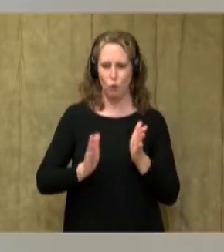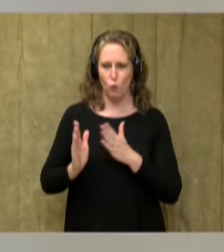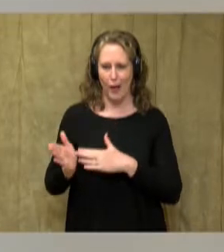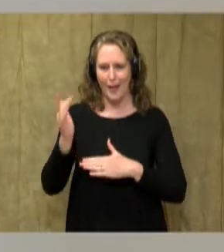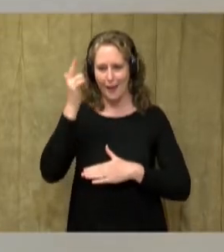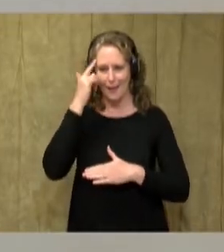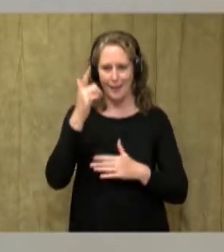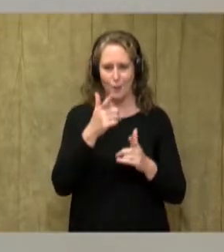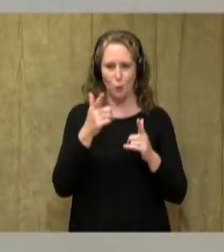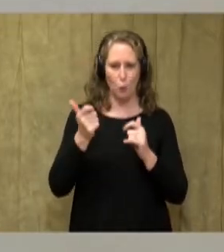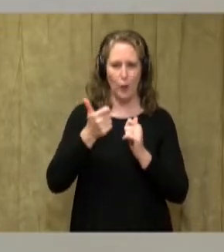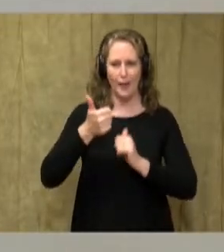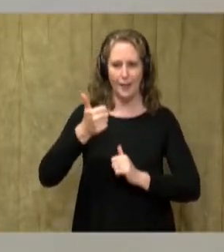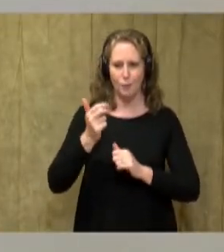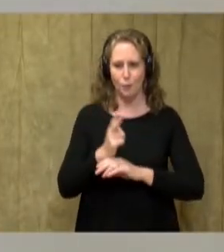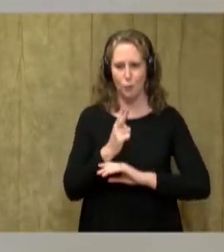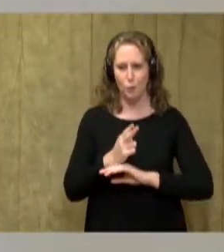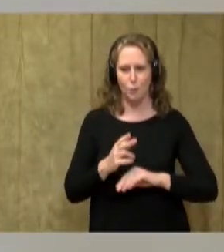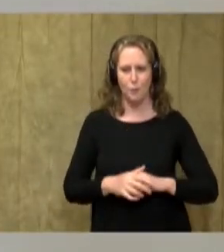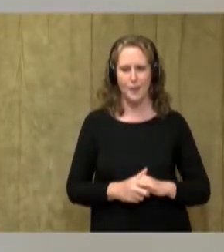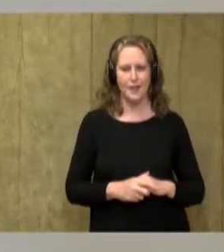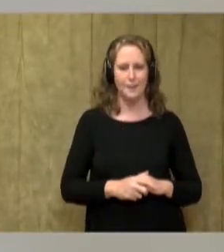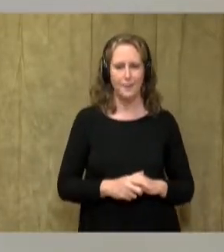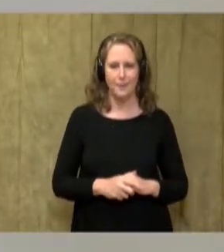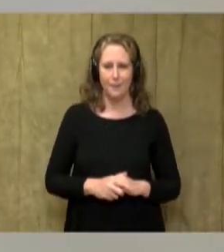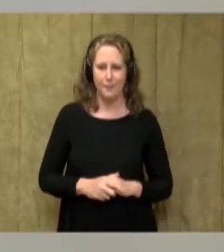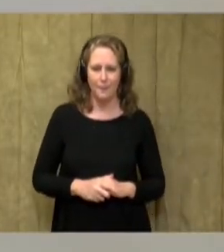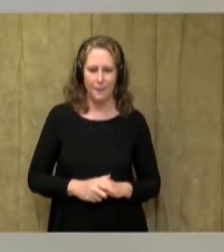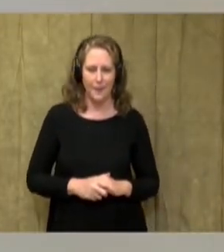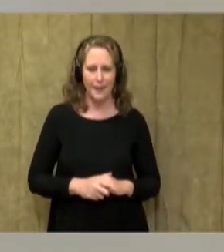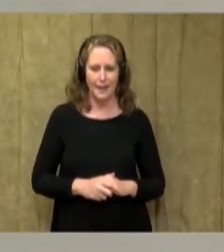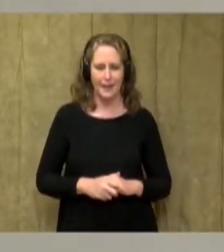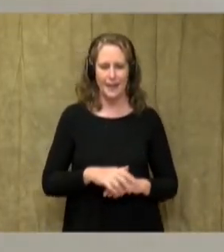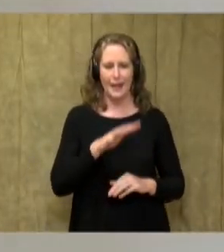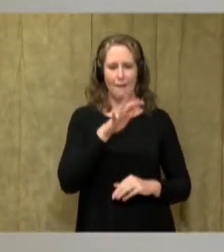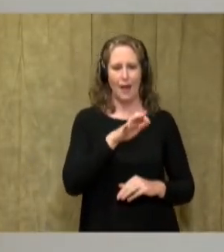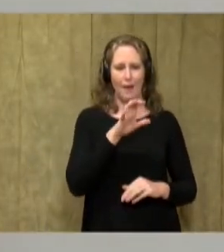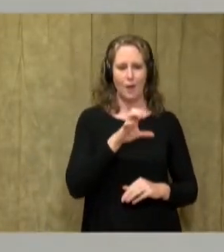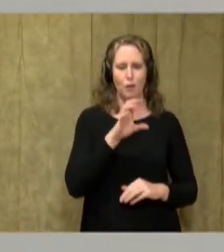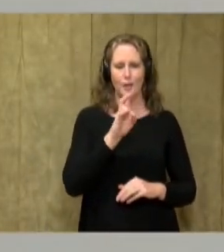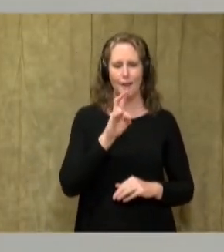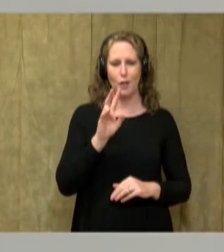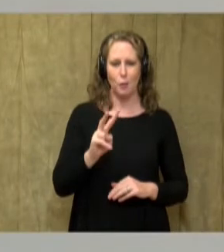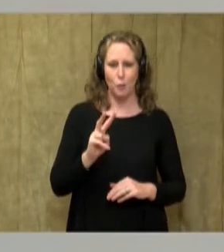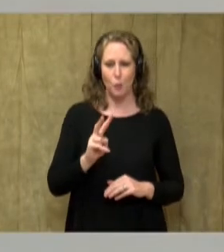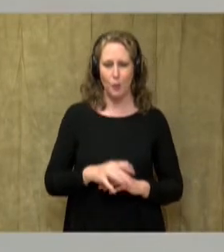be the quickest for us to finish this problem up today. So 572